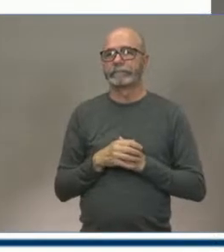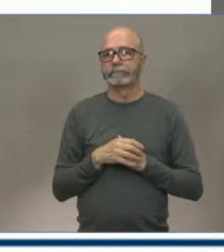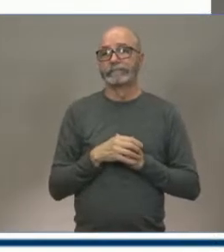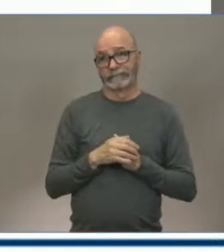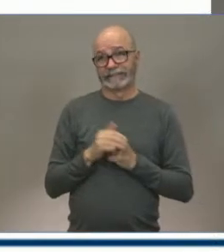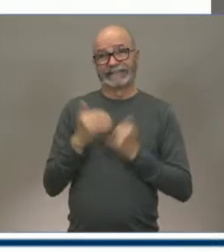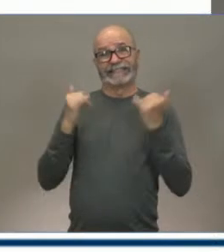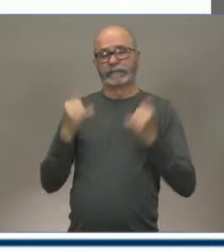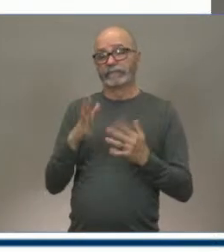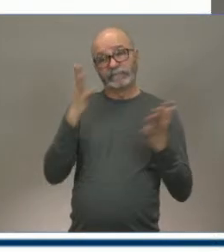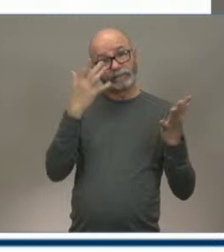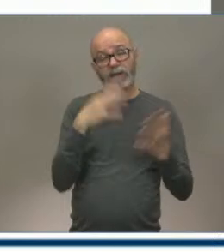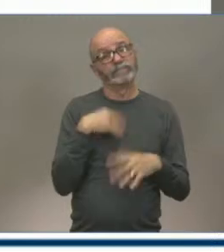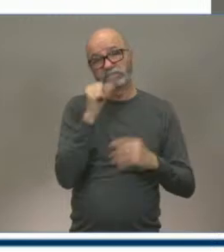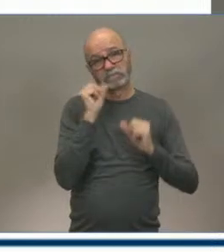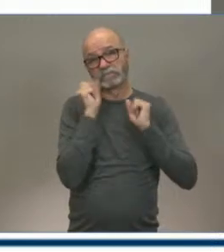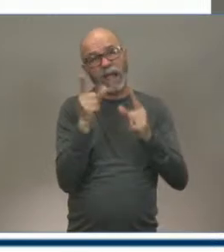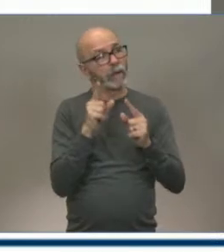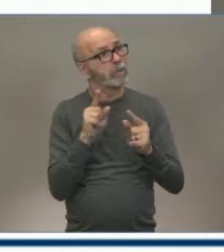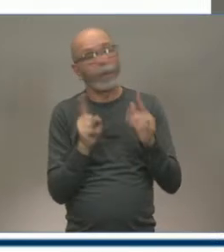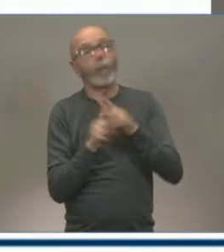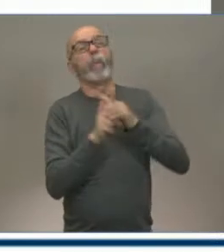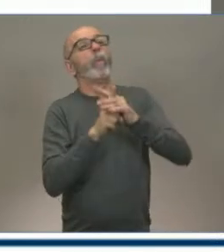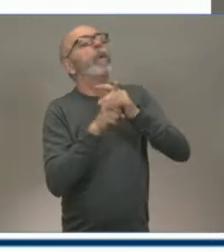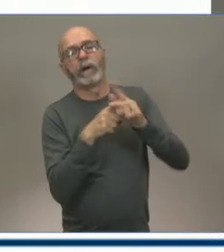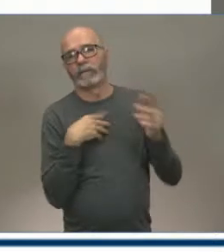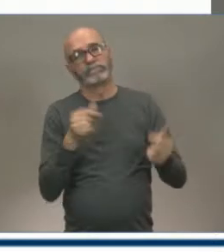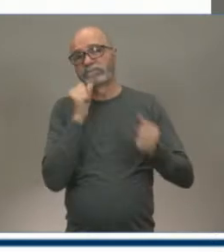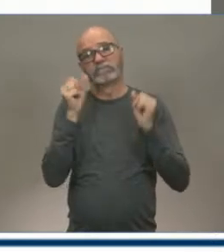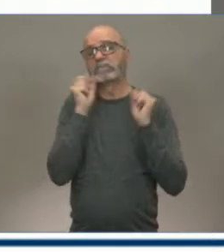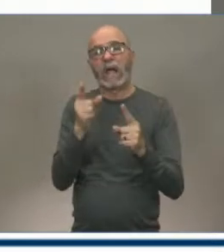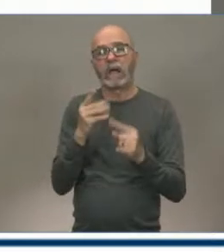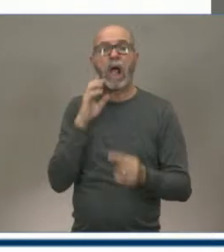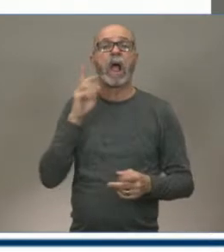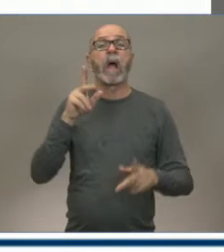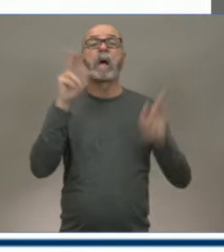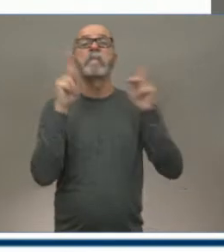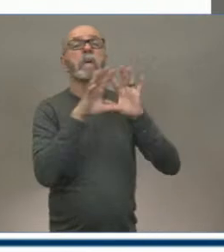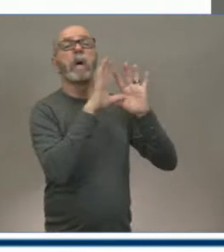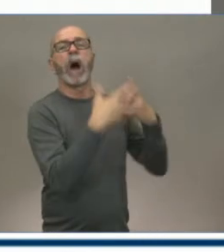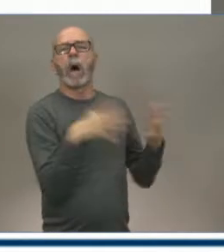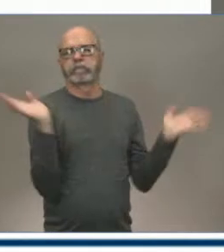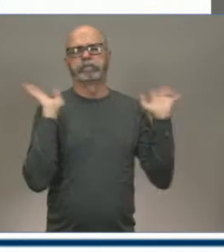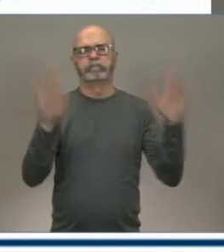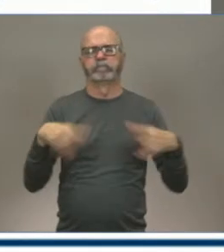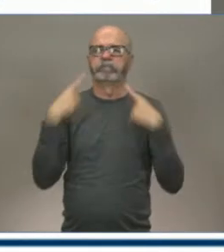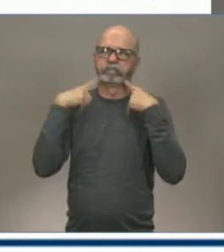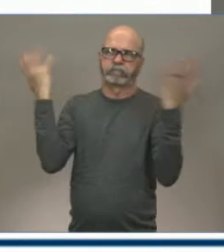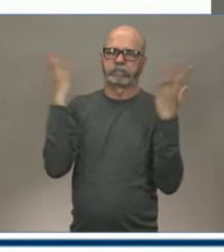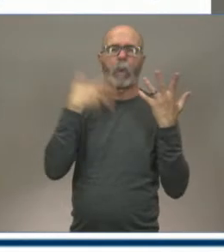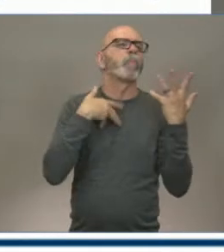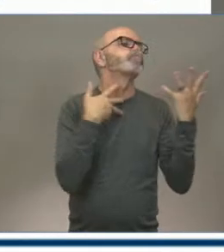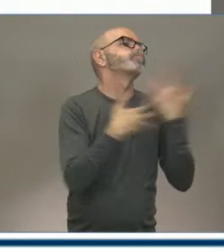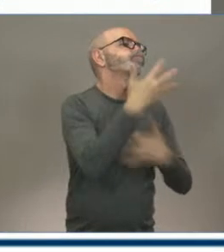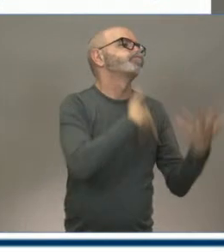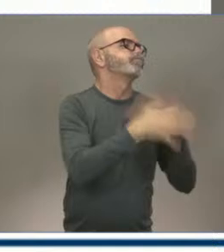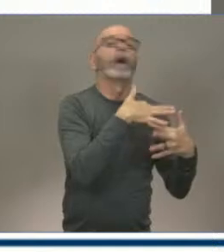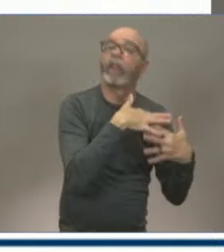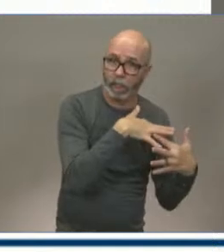even seemingly innocent social gatherings over the holidays have led to substantive spread. What it points to is